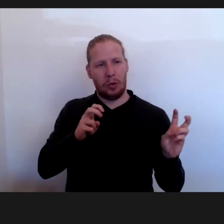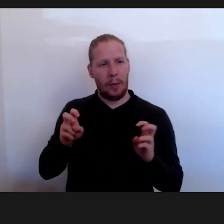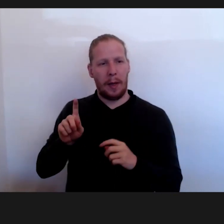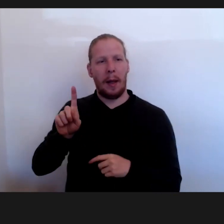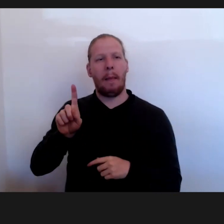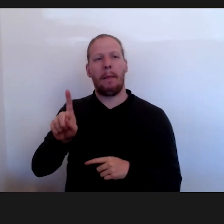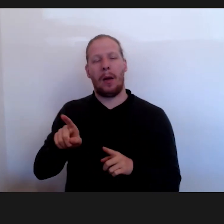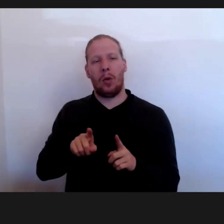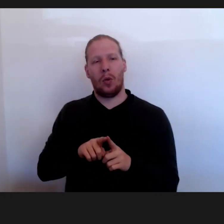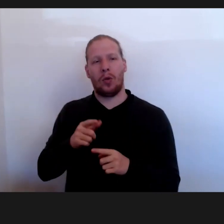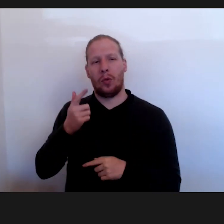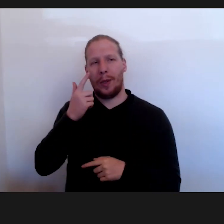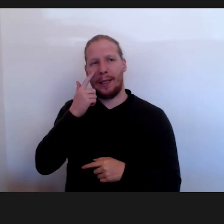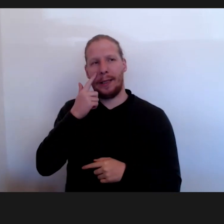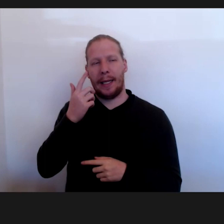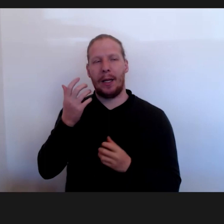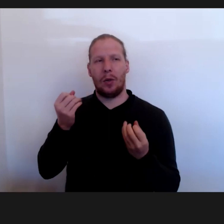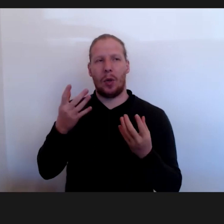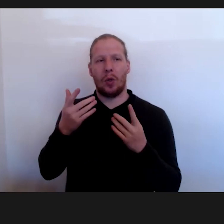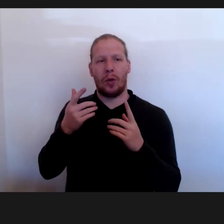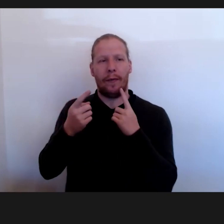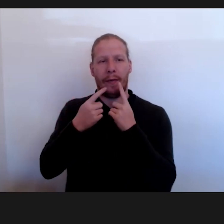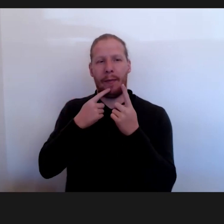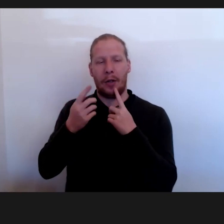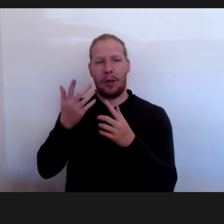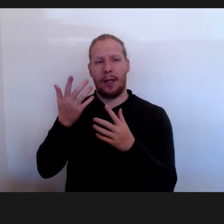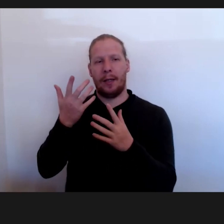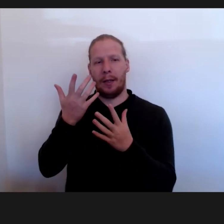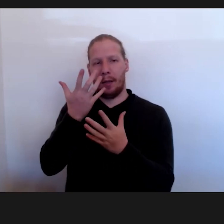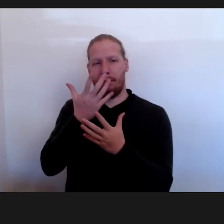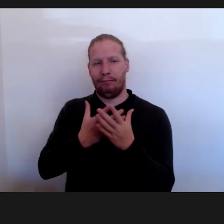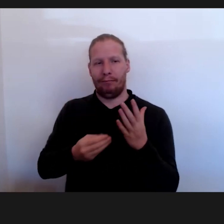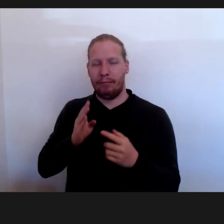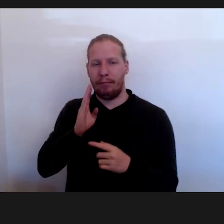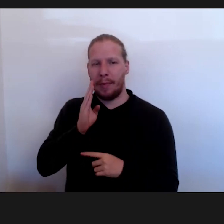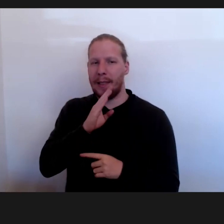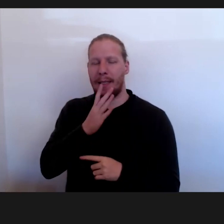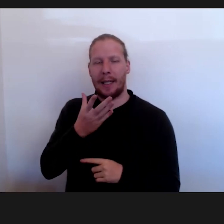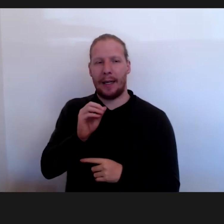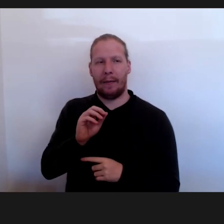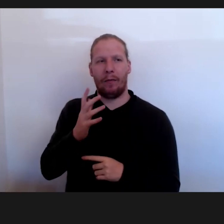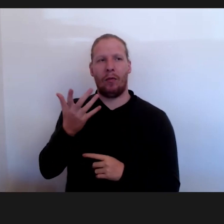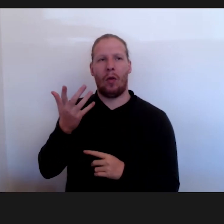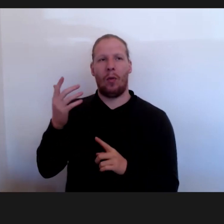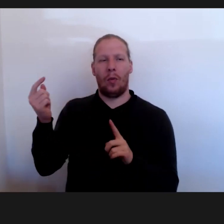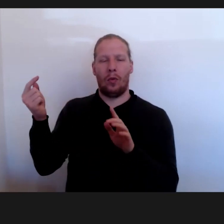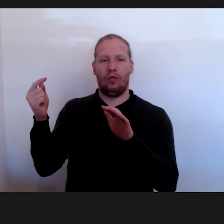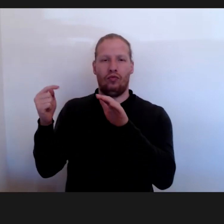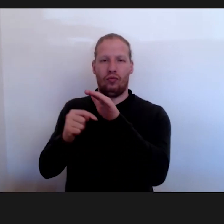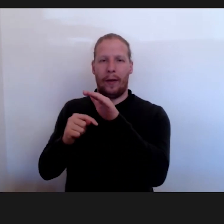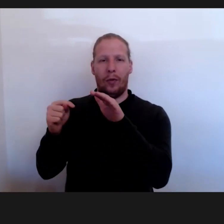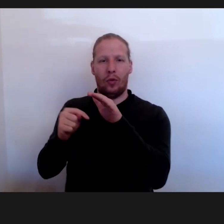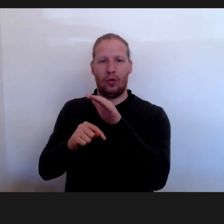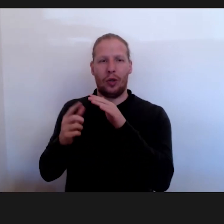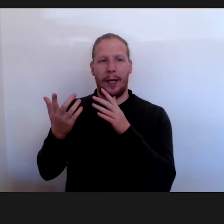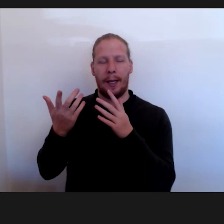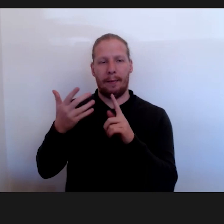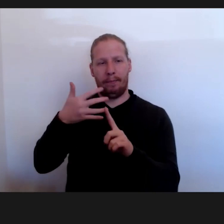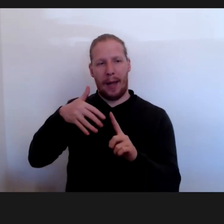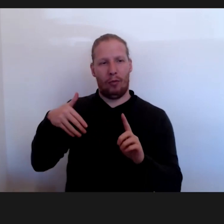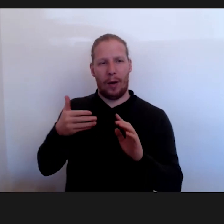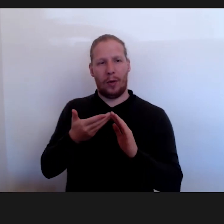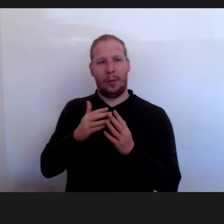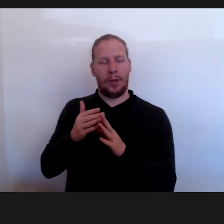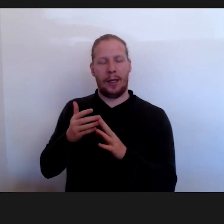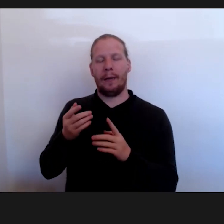of data missing on refugee background communities. The statistics, New Zealand, perhaps, for example, no data how many people are